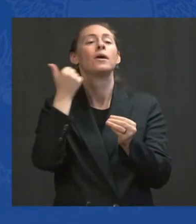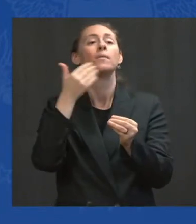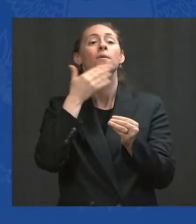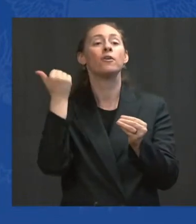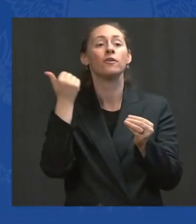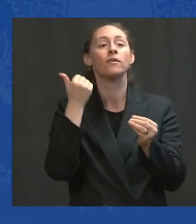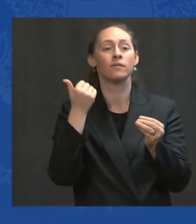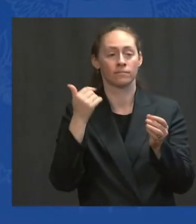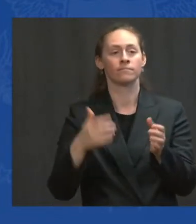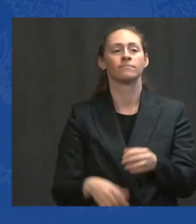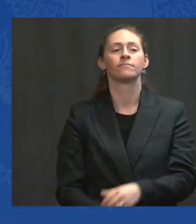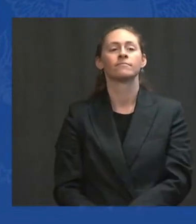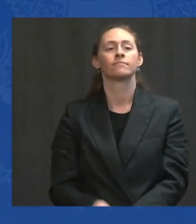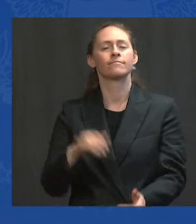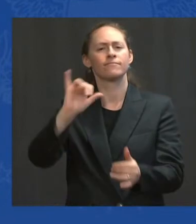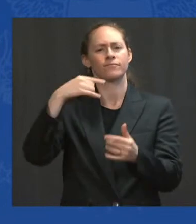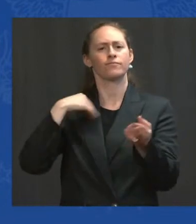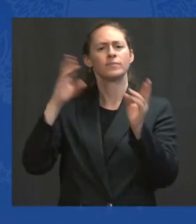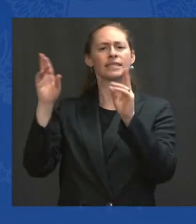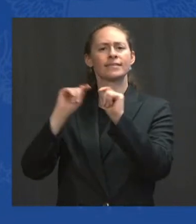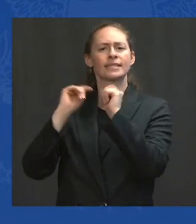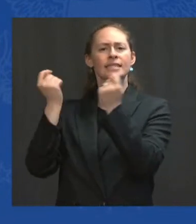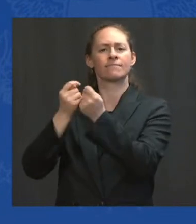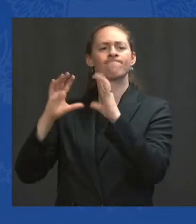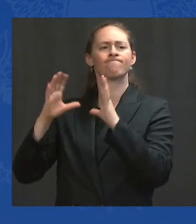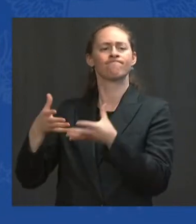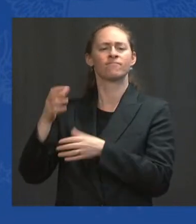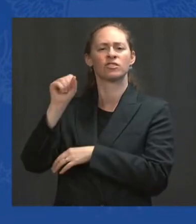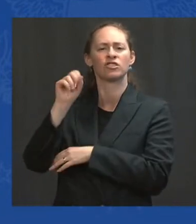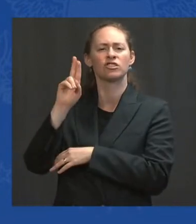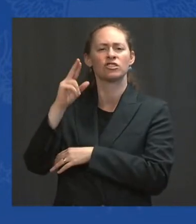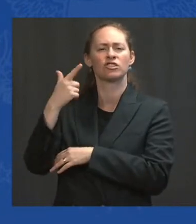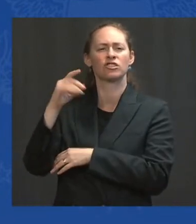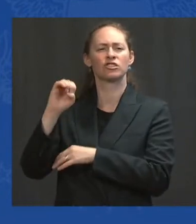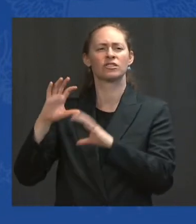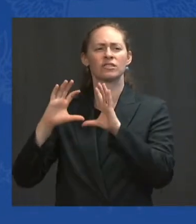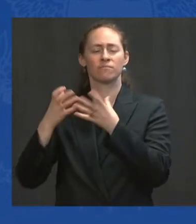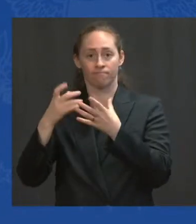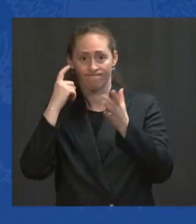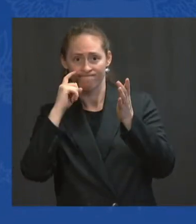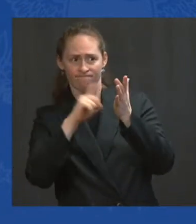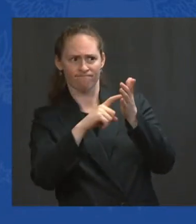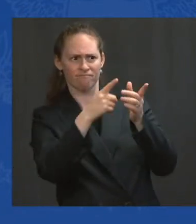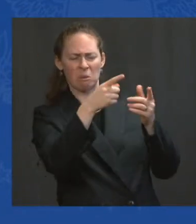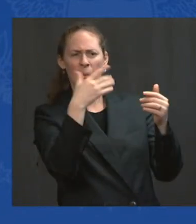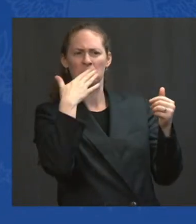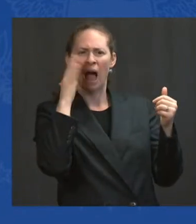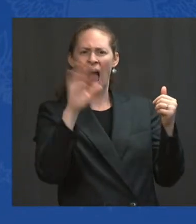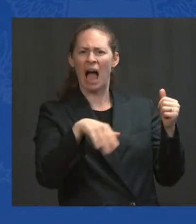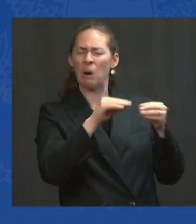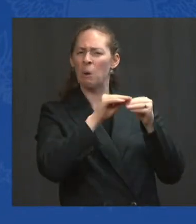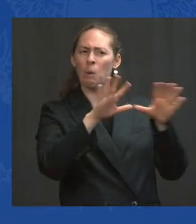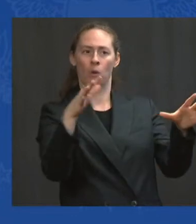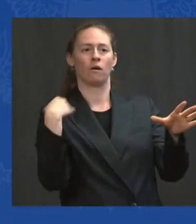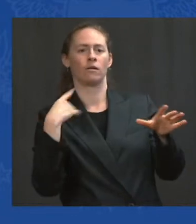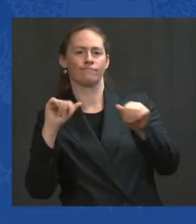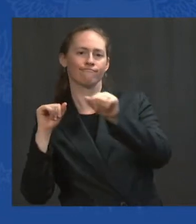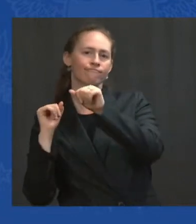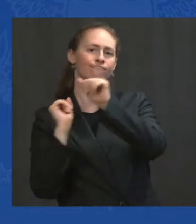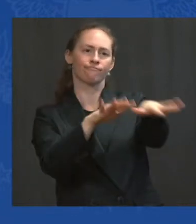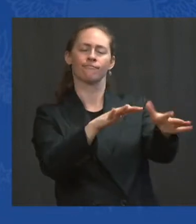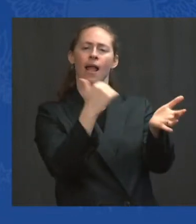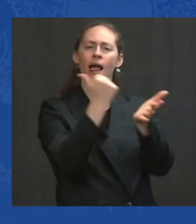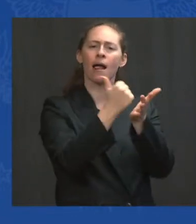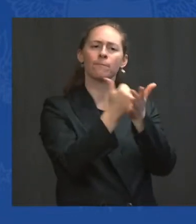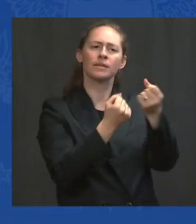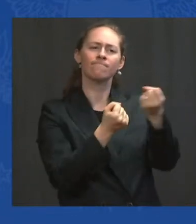teams to provide additional supports to states in dealing with outbreaks among the unvaccinated. The